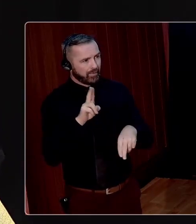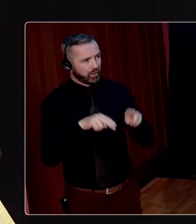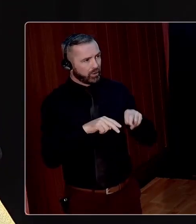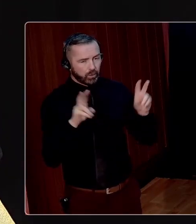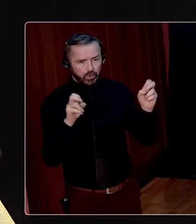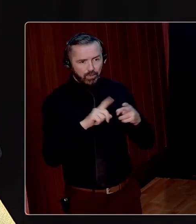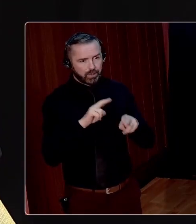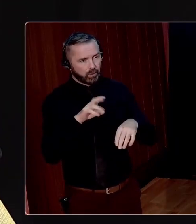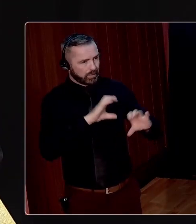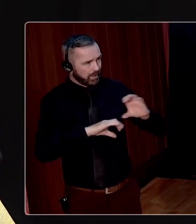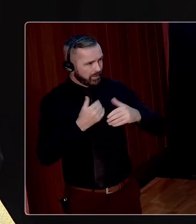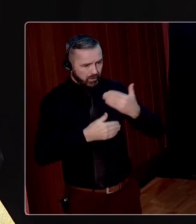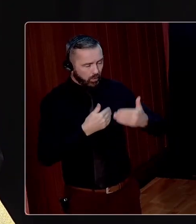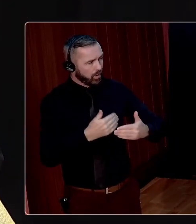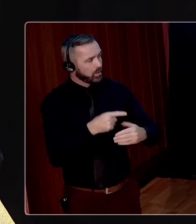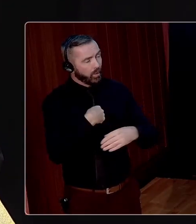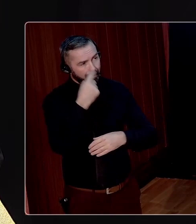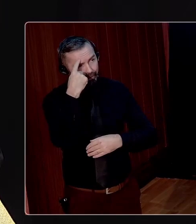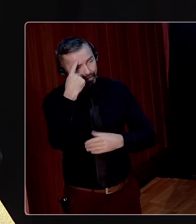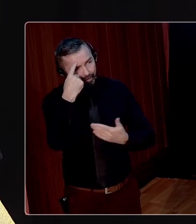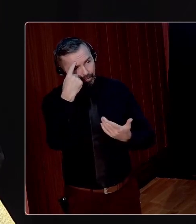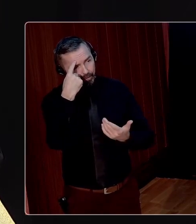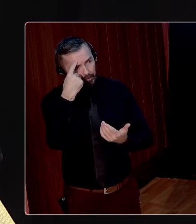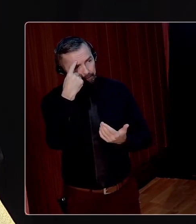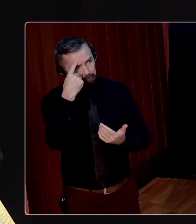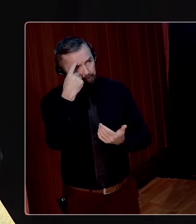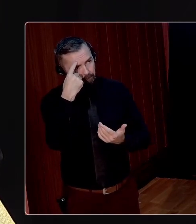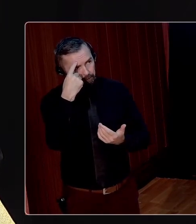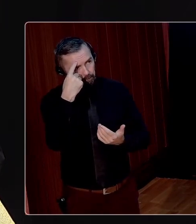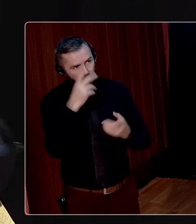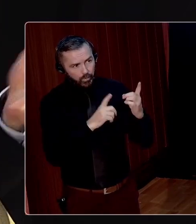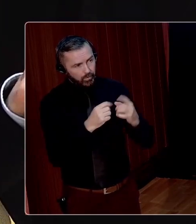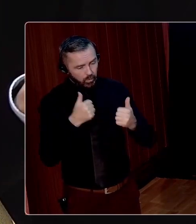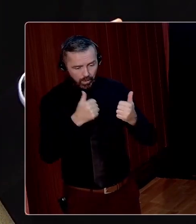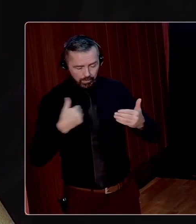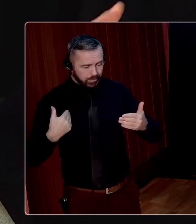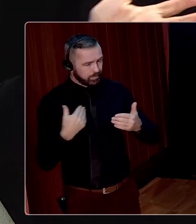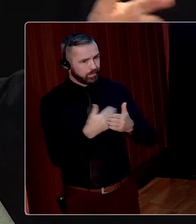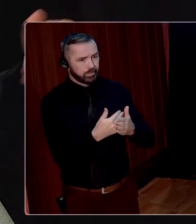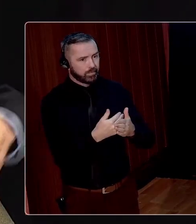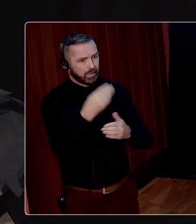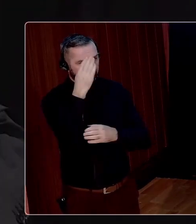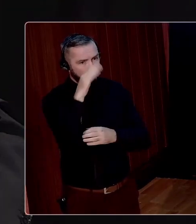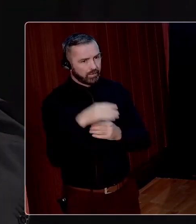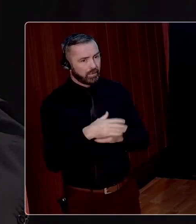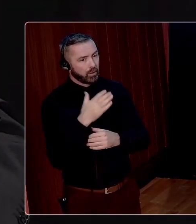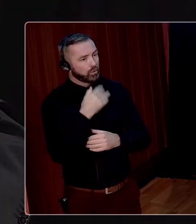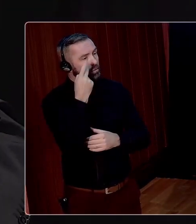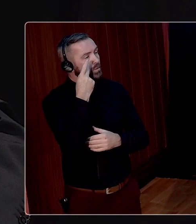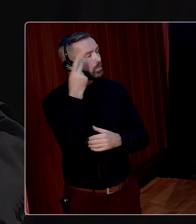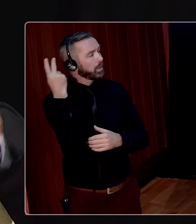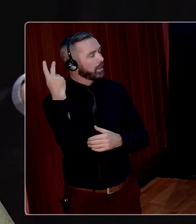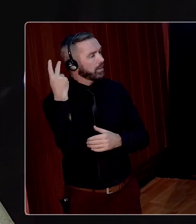new sciences and so forth. So therefore, I think that we have done very well in this country. Just to go back,